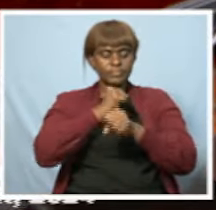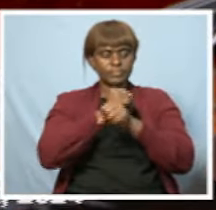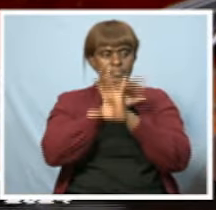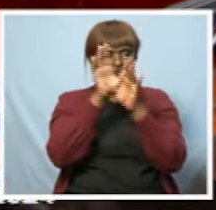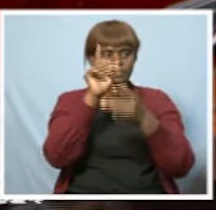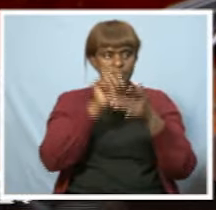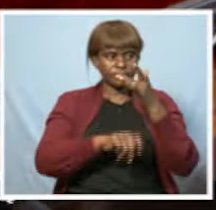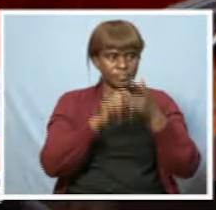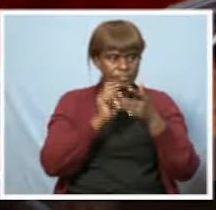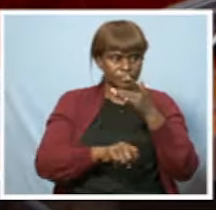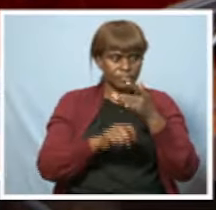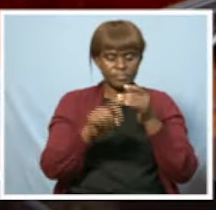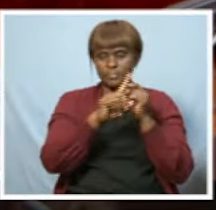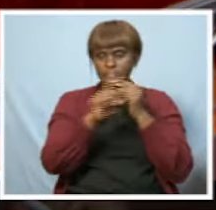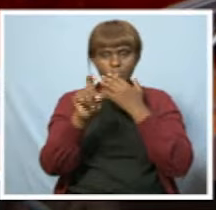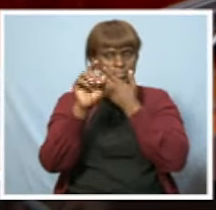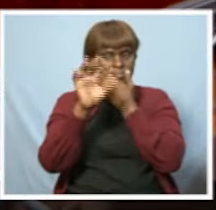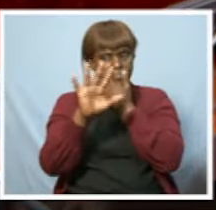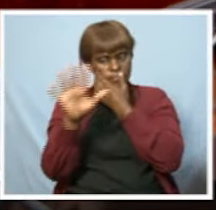with